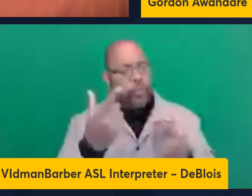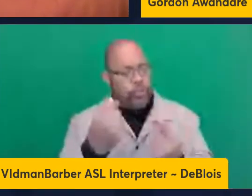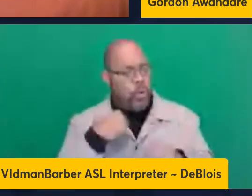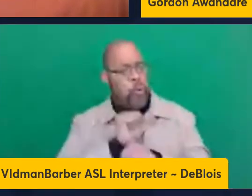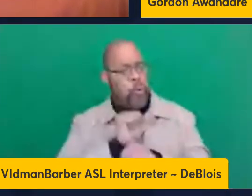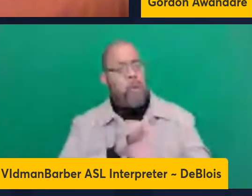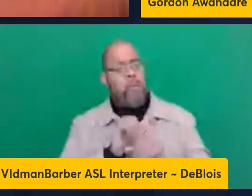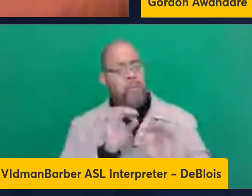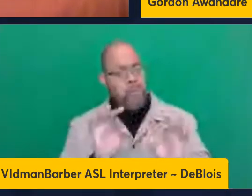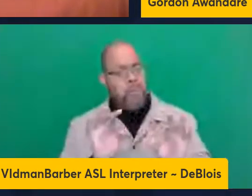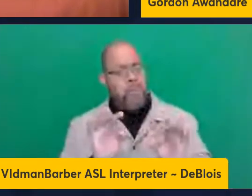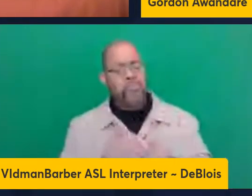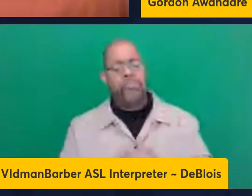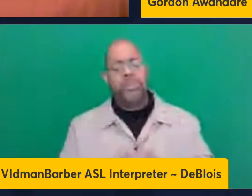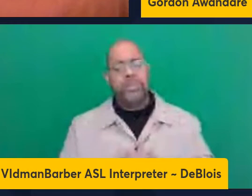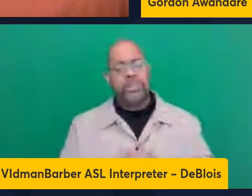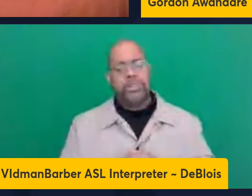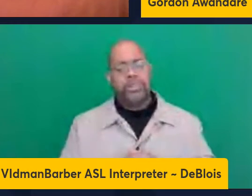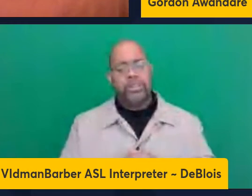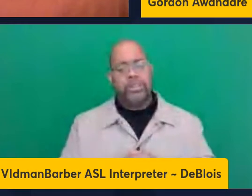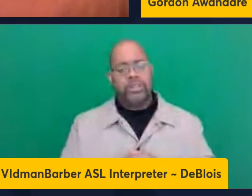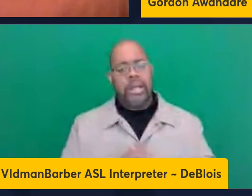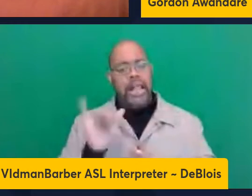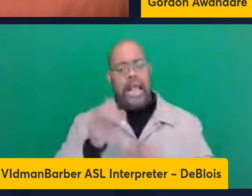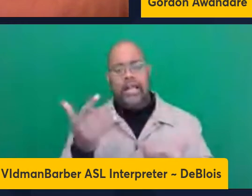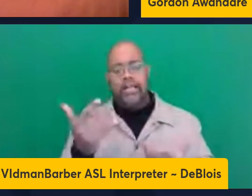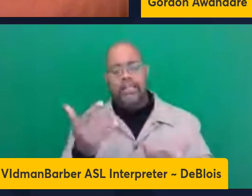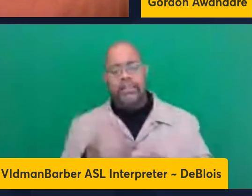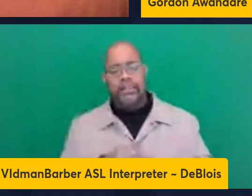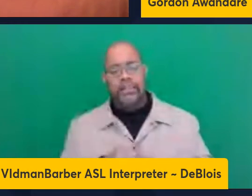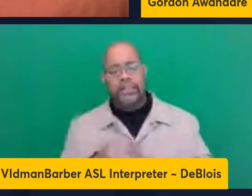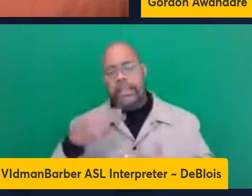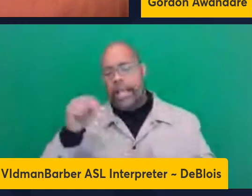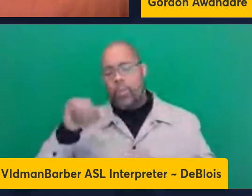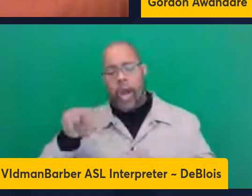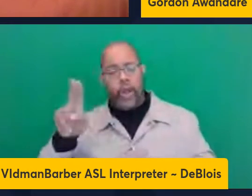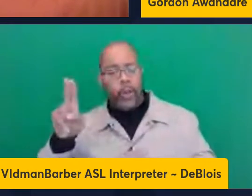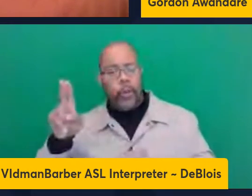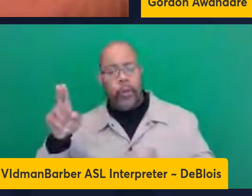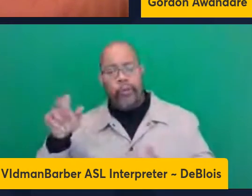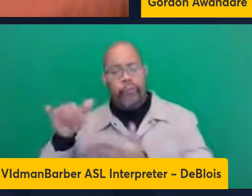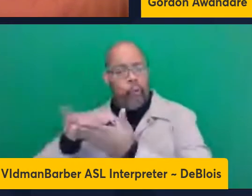doing in NYU or